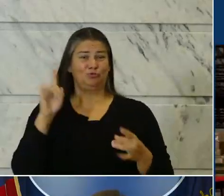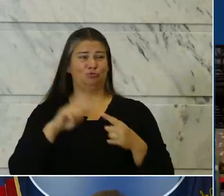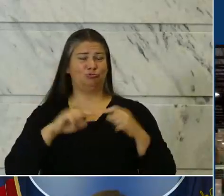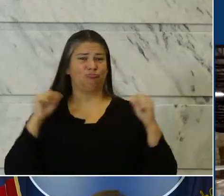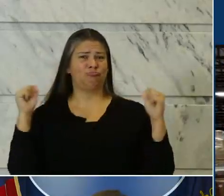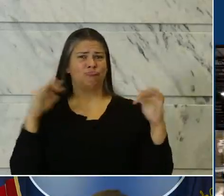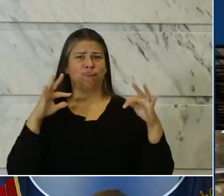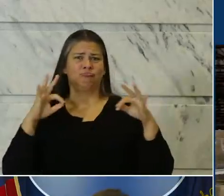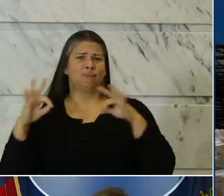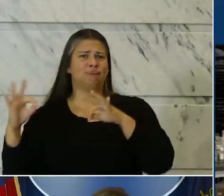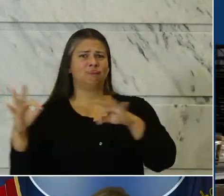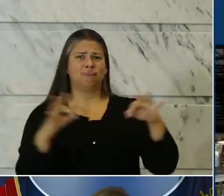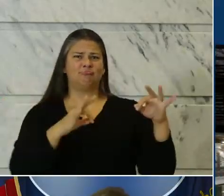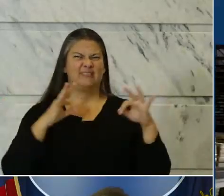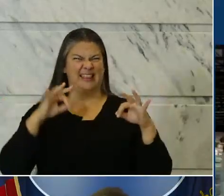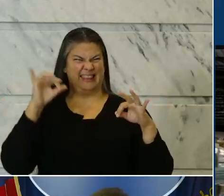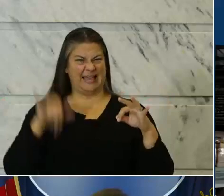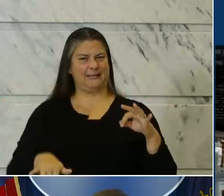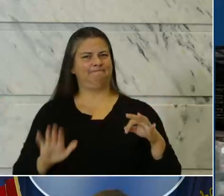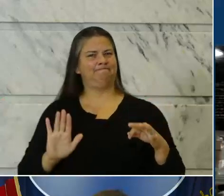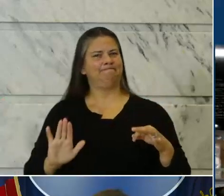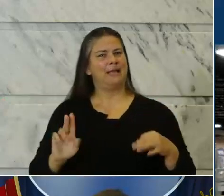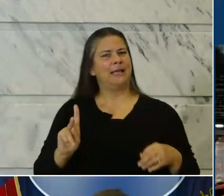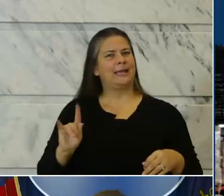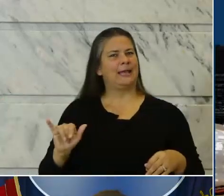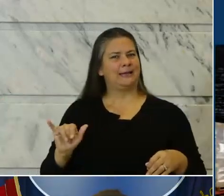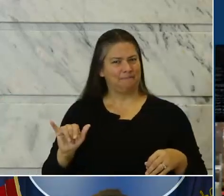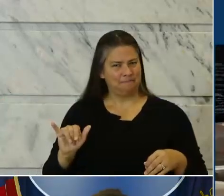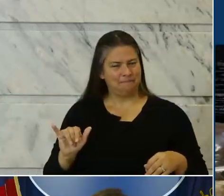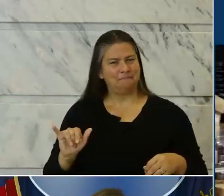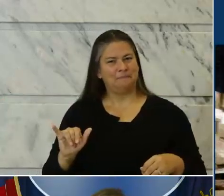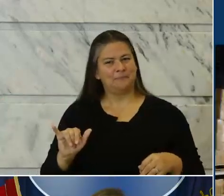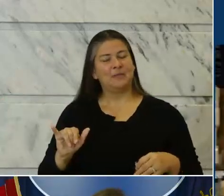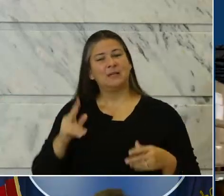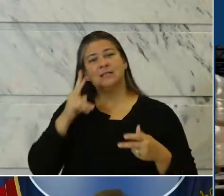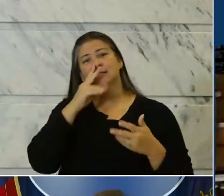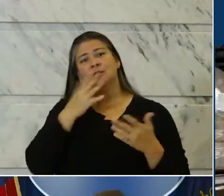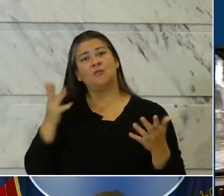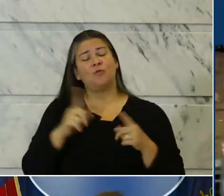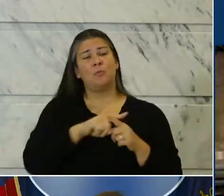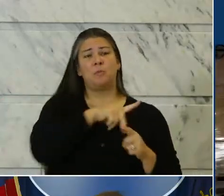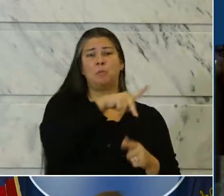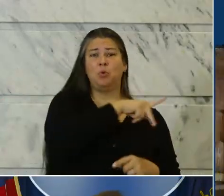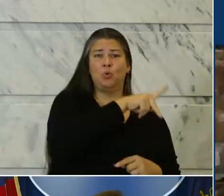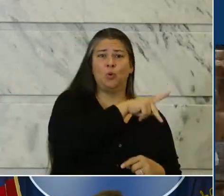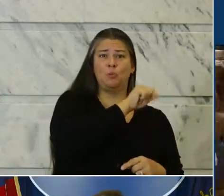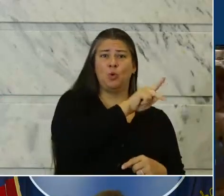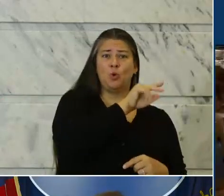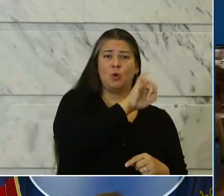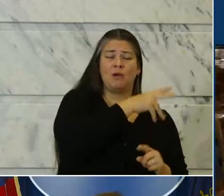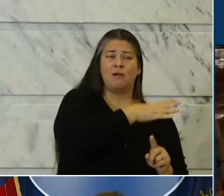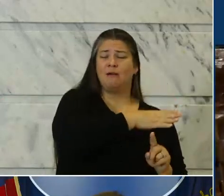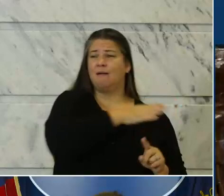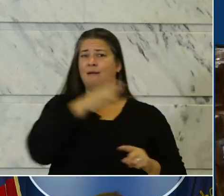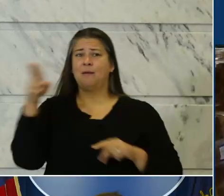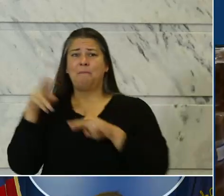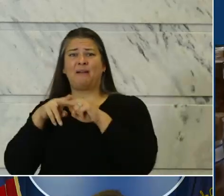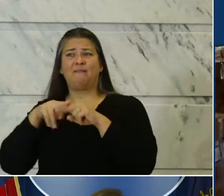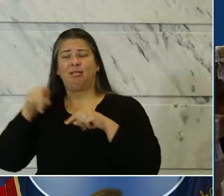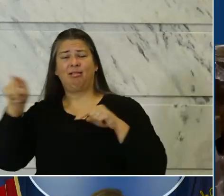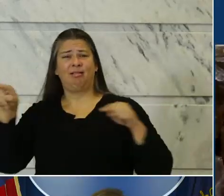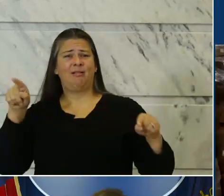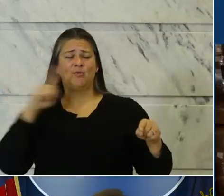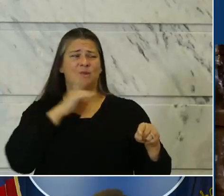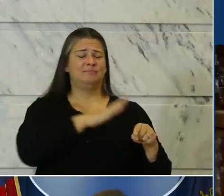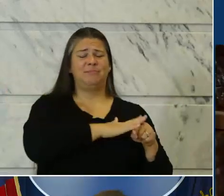unity, despite a global pandemic, is on full display through the Commonwealth, from Paducah to Pikeville and Maysville to Monticello. 2